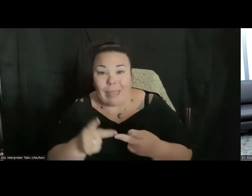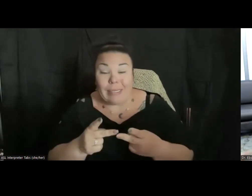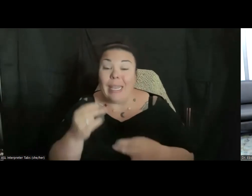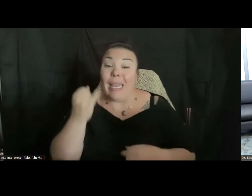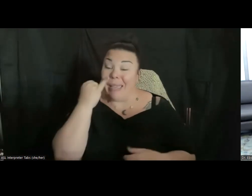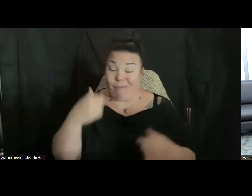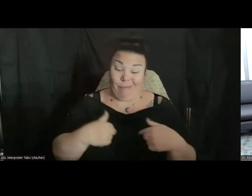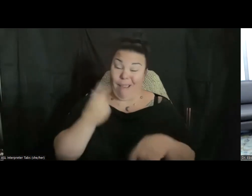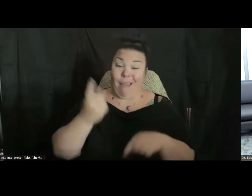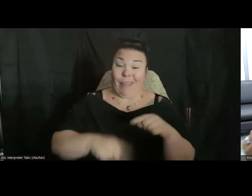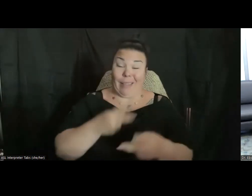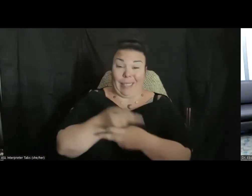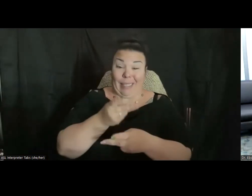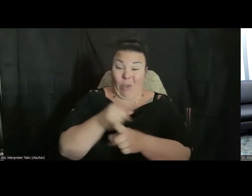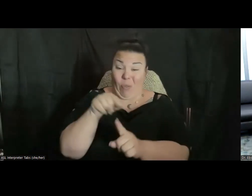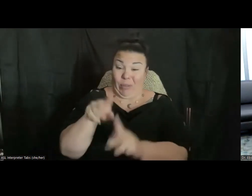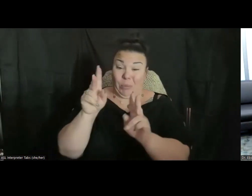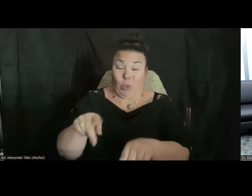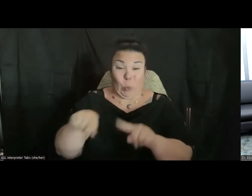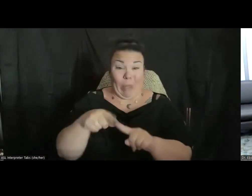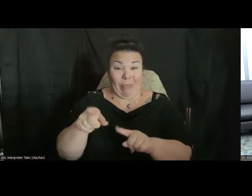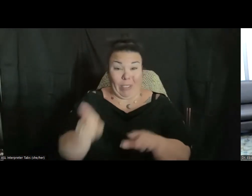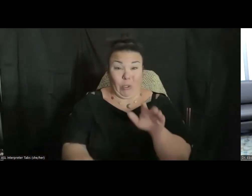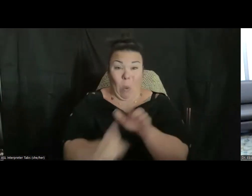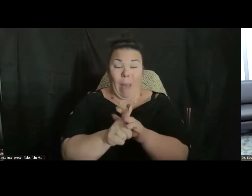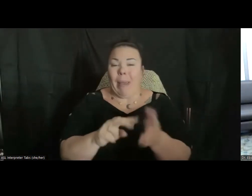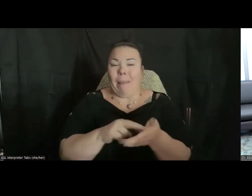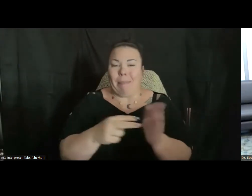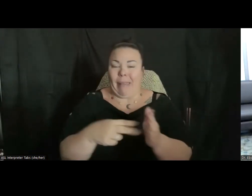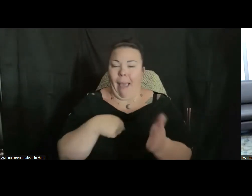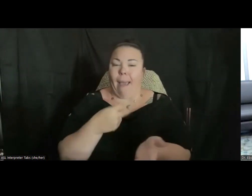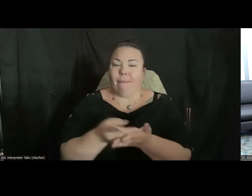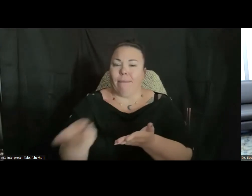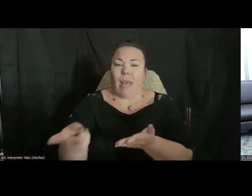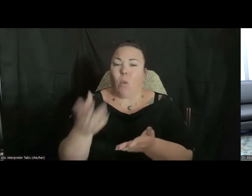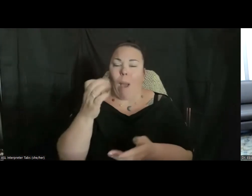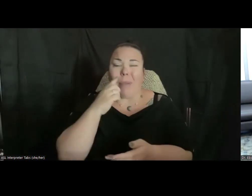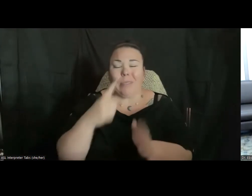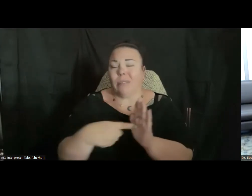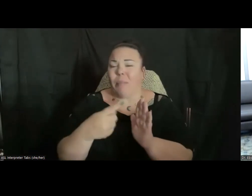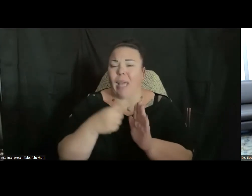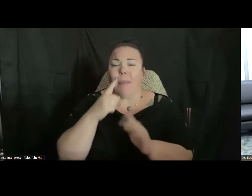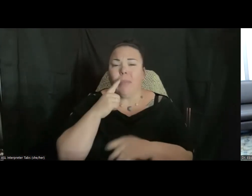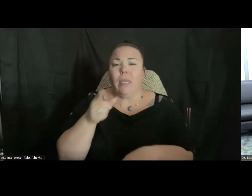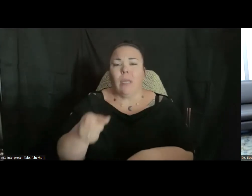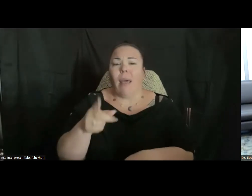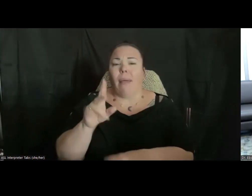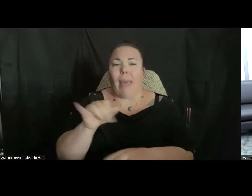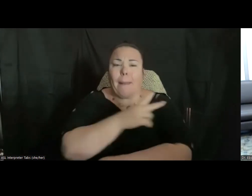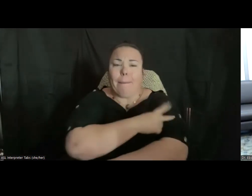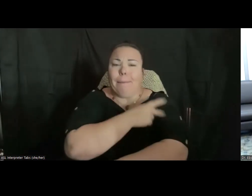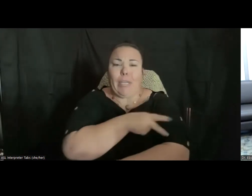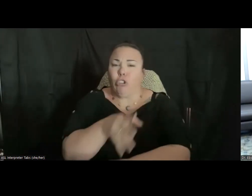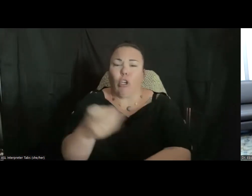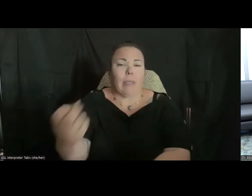them and I failed my team, because we don't know when we'll get a second chance for the patient to return. So if anyone is interested in integrated care